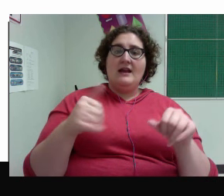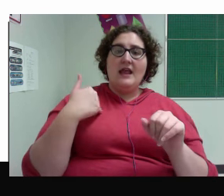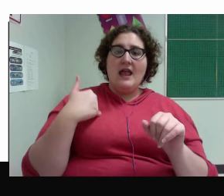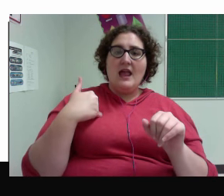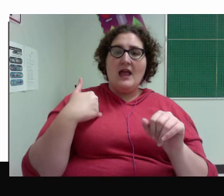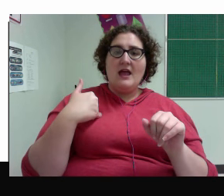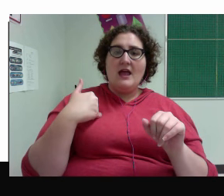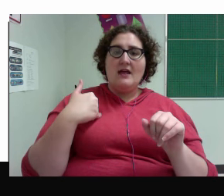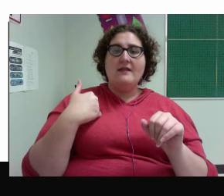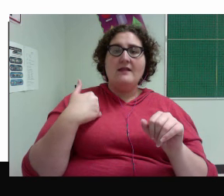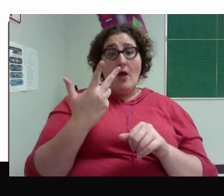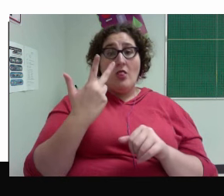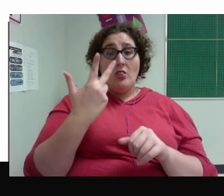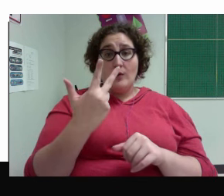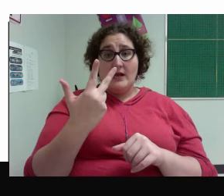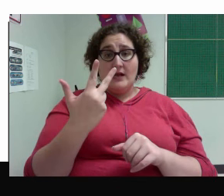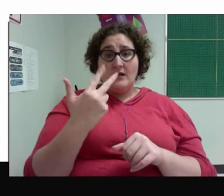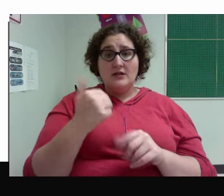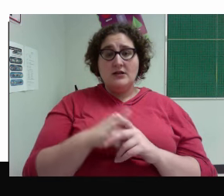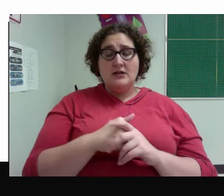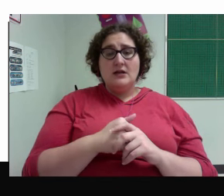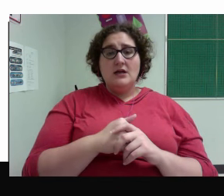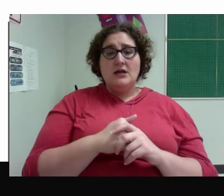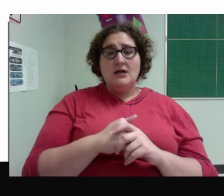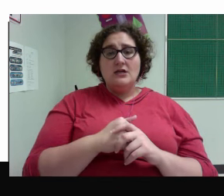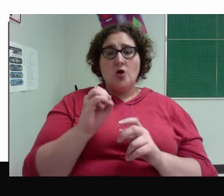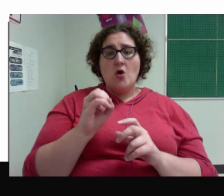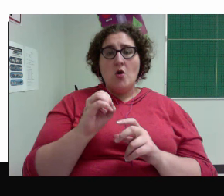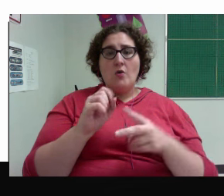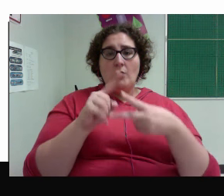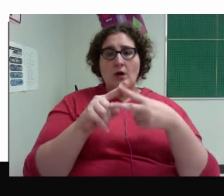And it says they want 3 pairs, so let's see.